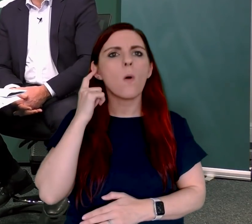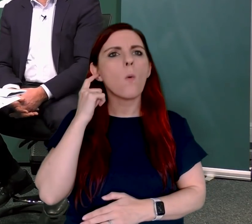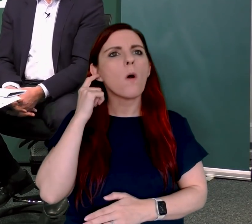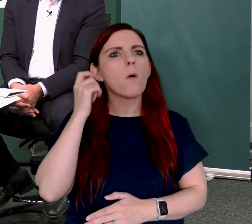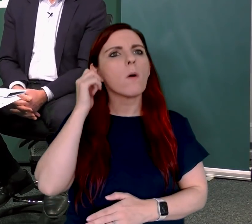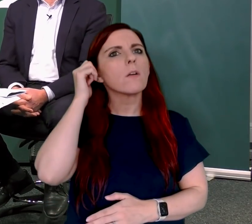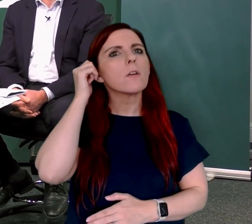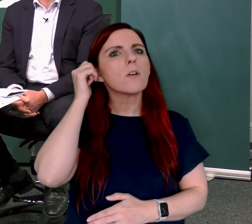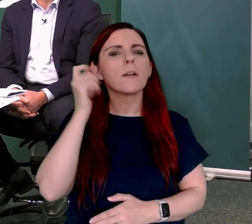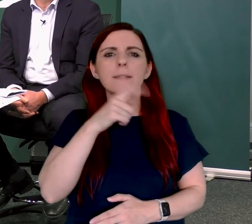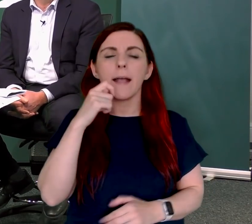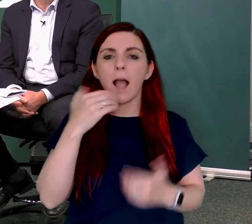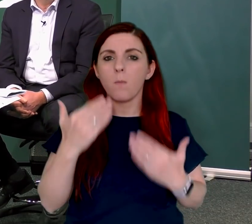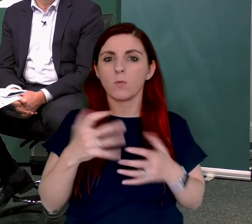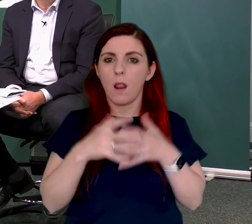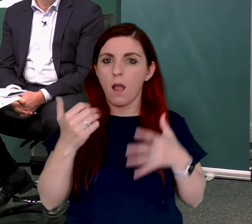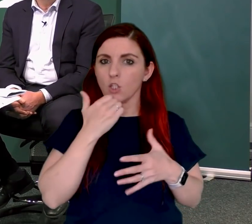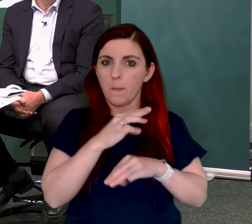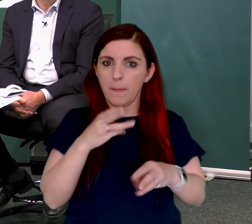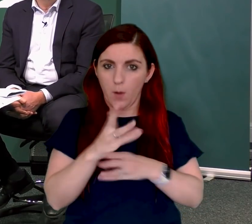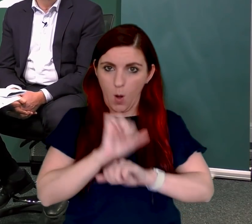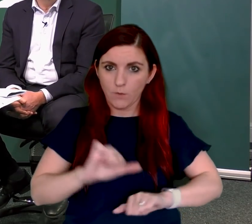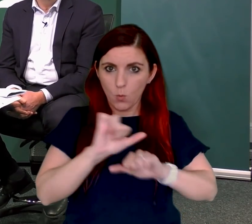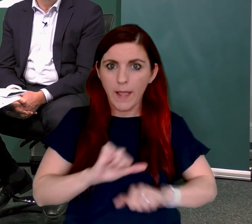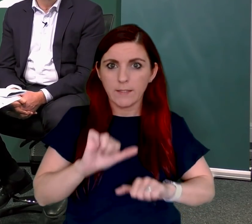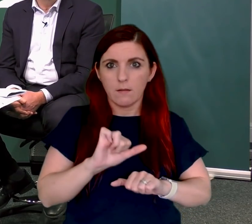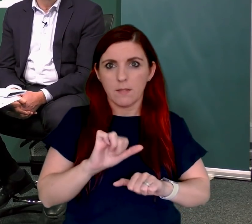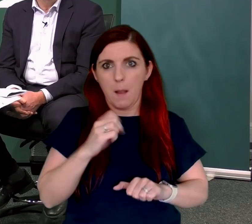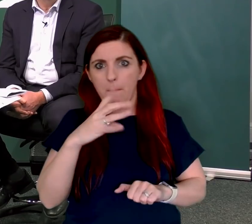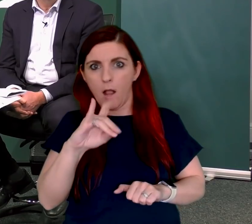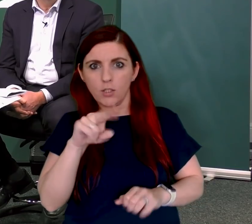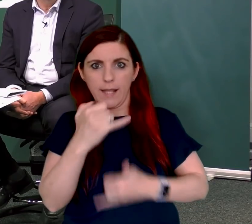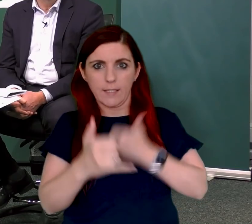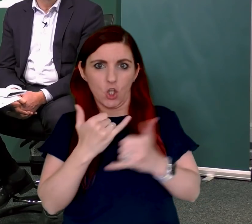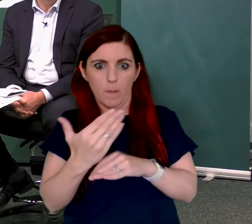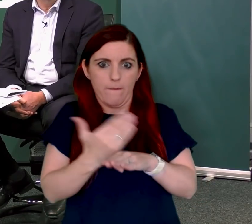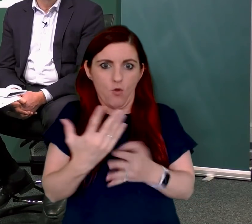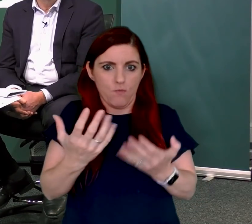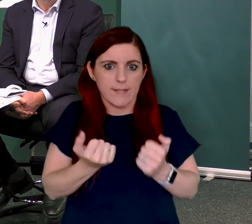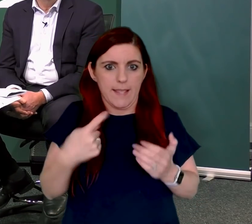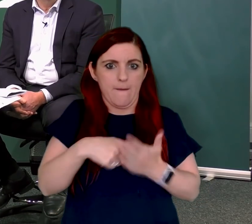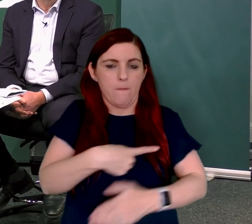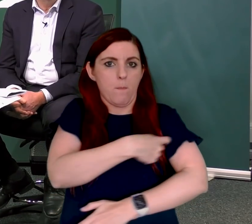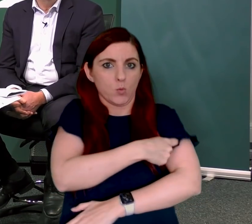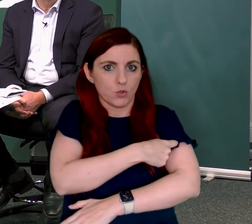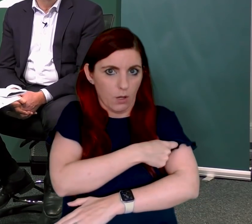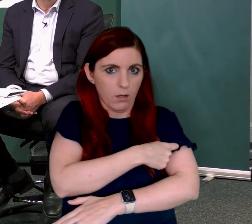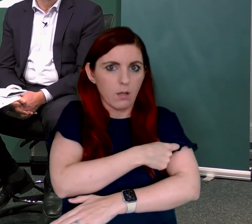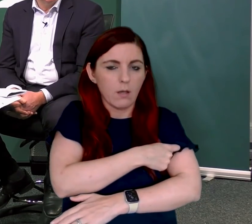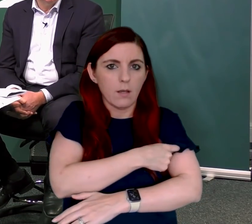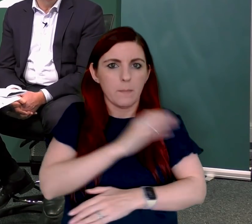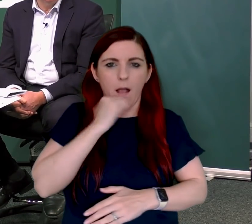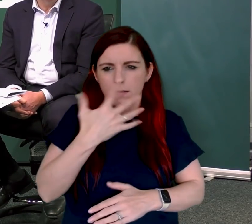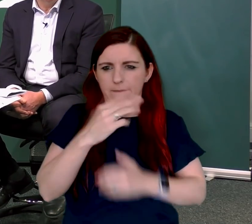quite a large number of people will be waiting until certainly March next year before they get their boosters, depending on eligibility, when they got